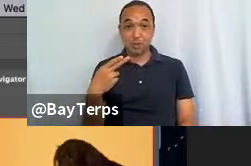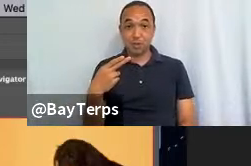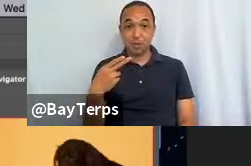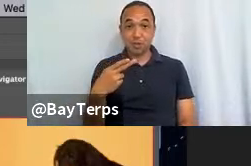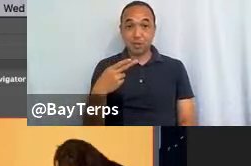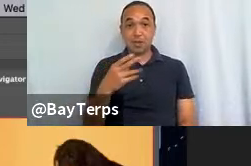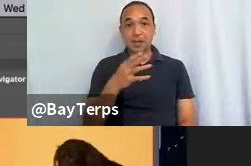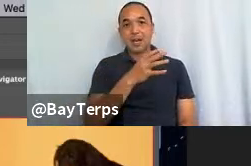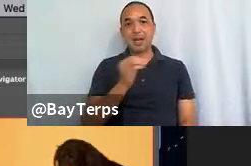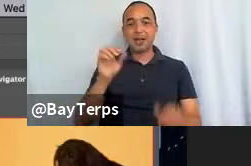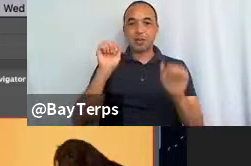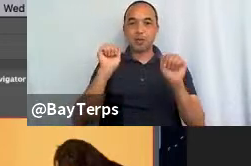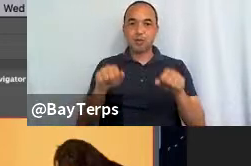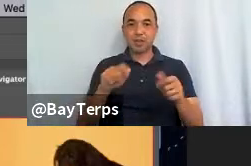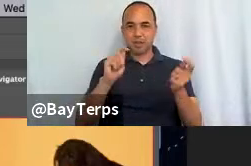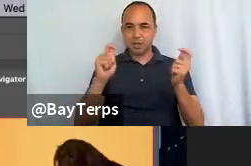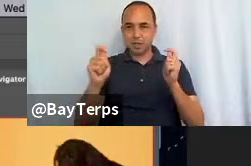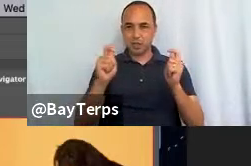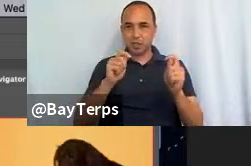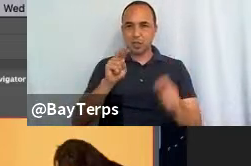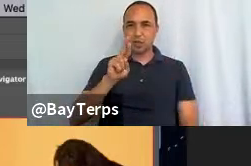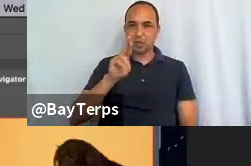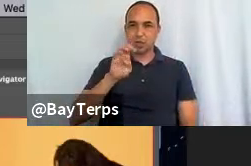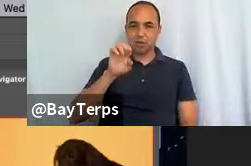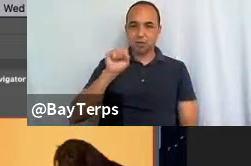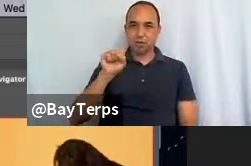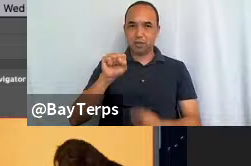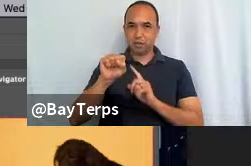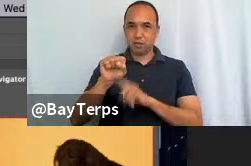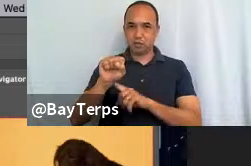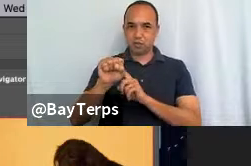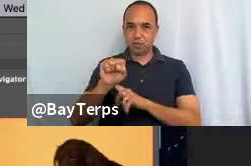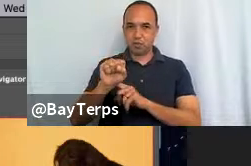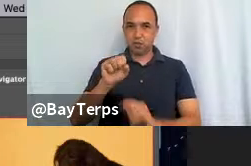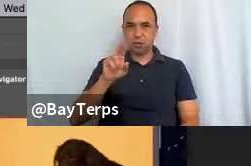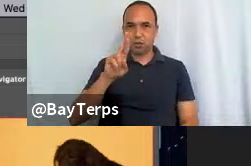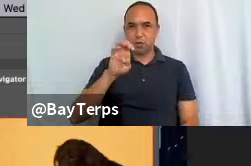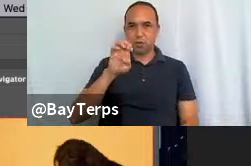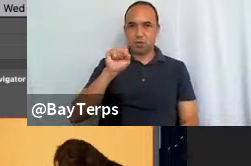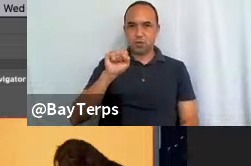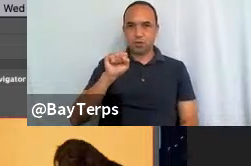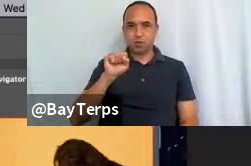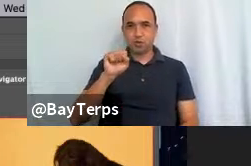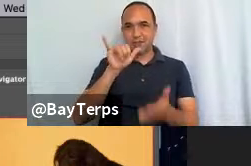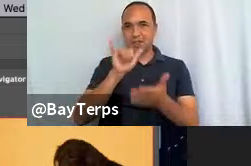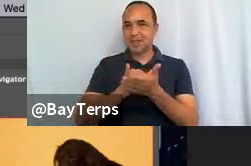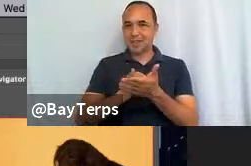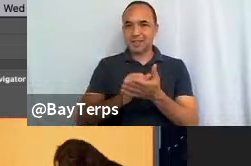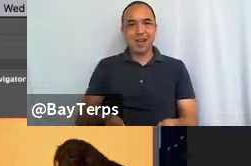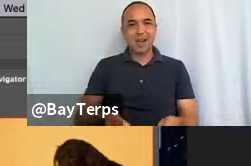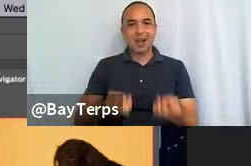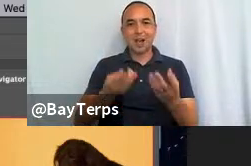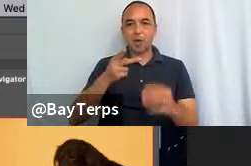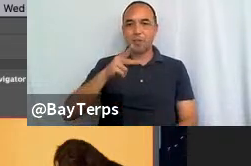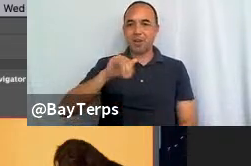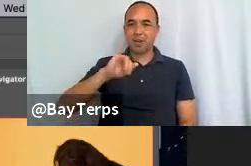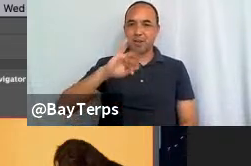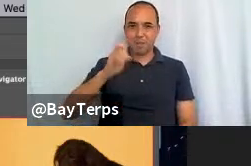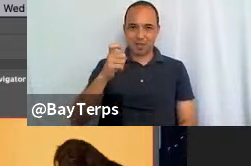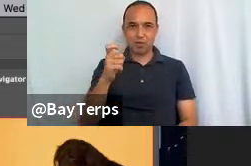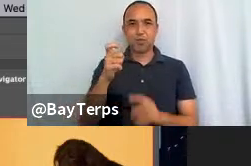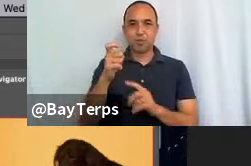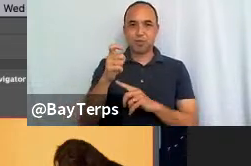And then you can also change the resolution, and resolution is just the number of pixels in your document. So a lower